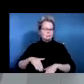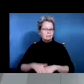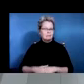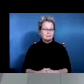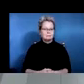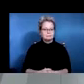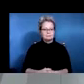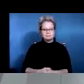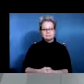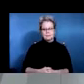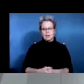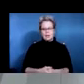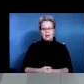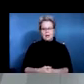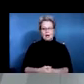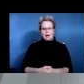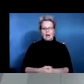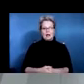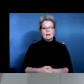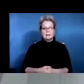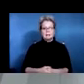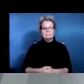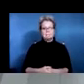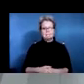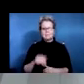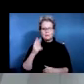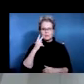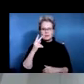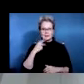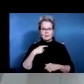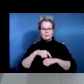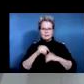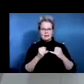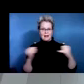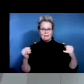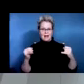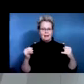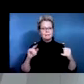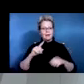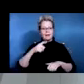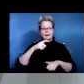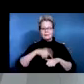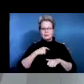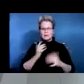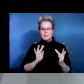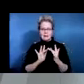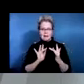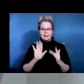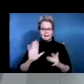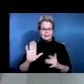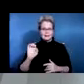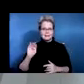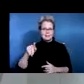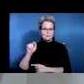Um, you can see that, um, my first communication with his employer was in September.